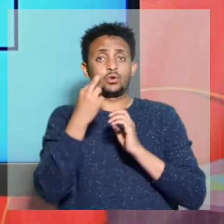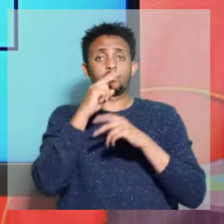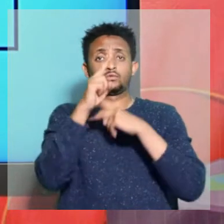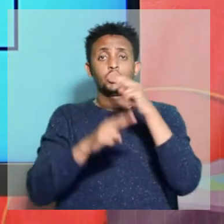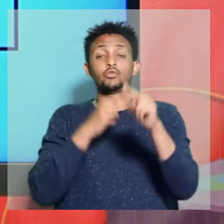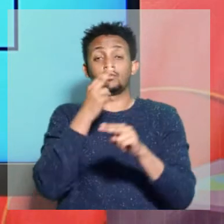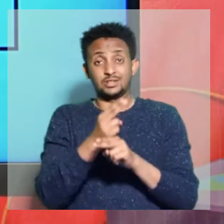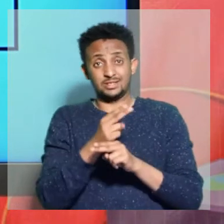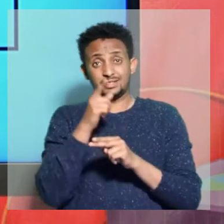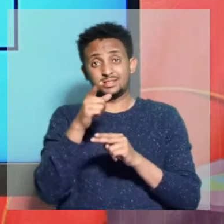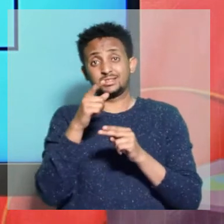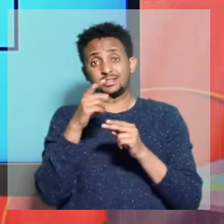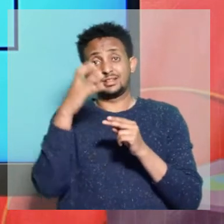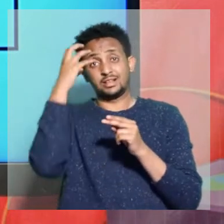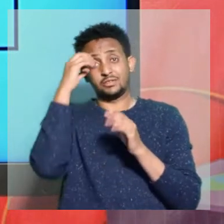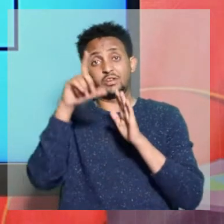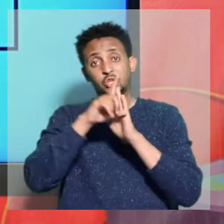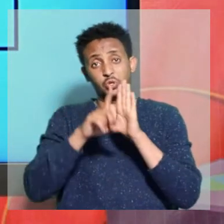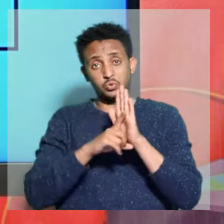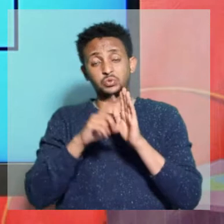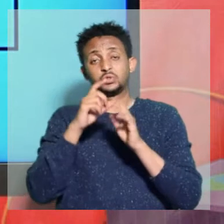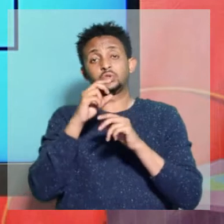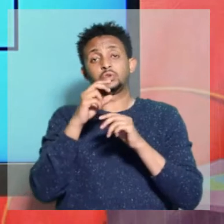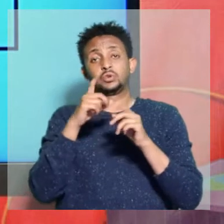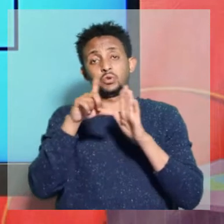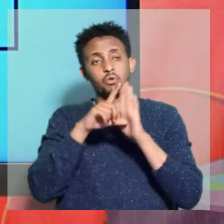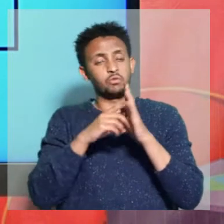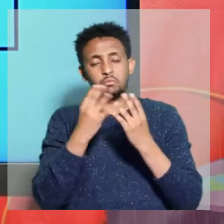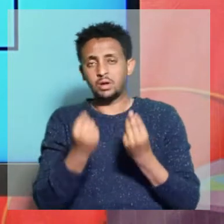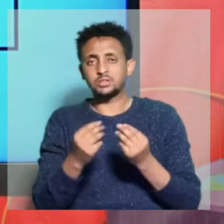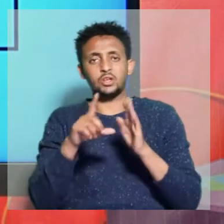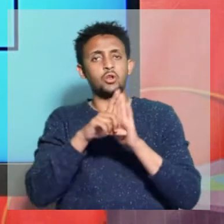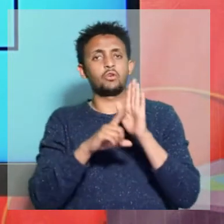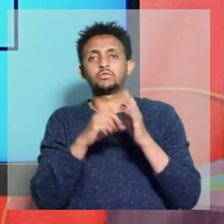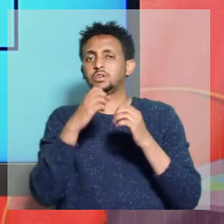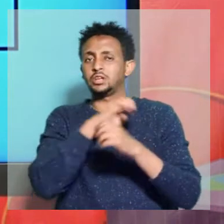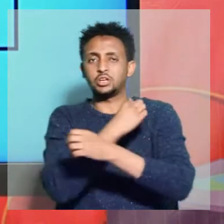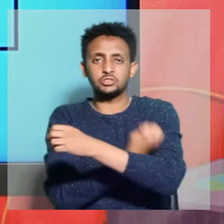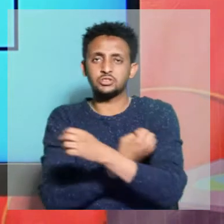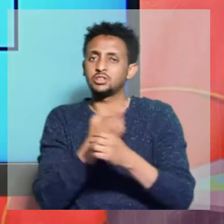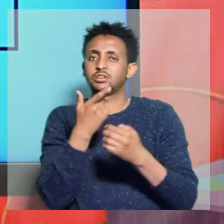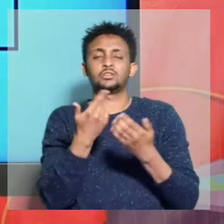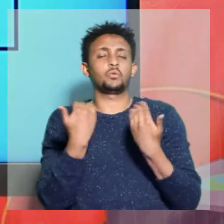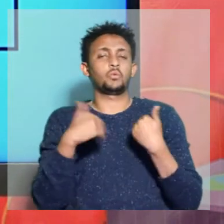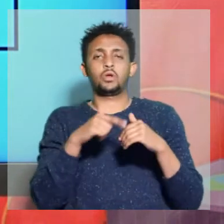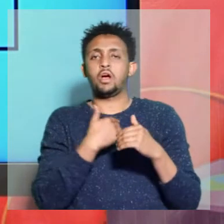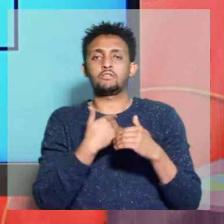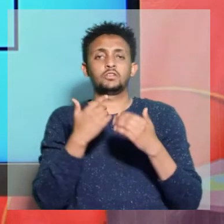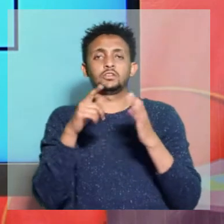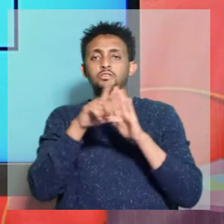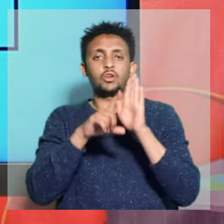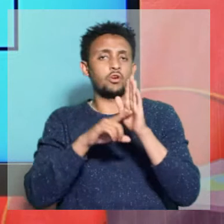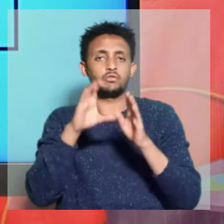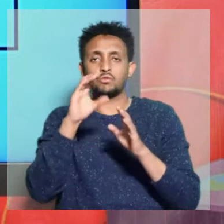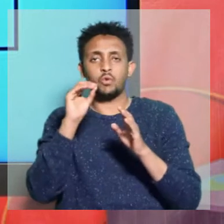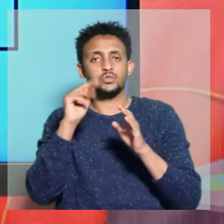universe. Among the governing rules in the universe, the law of conservation of mass, the law of conservation of energy. Here we have also the law of